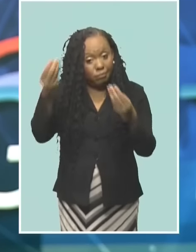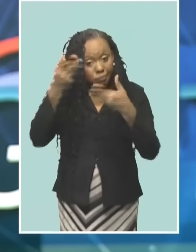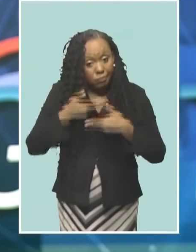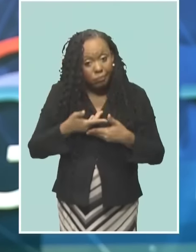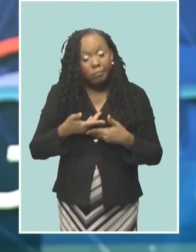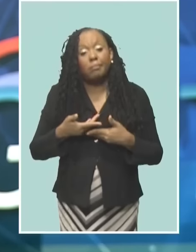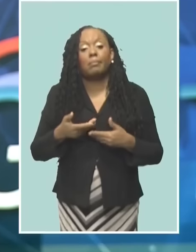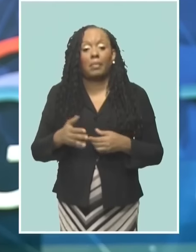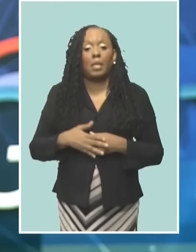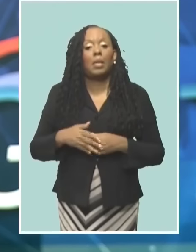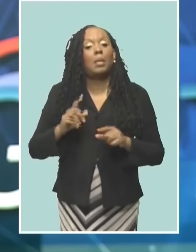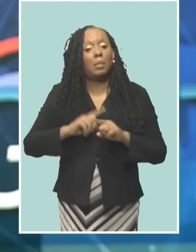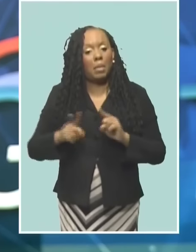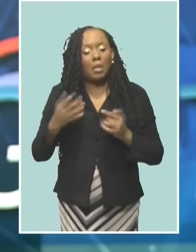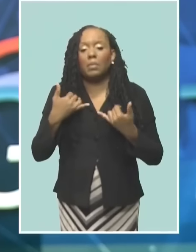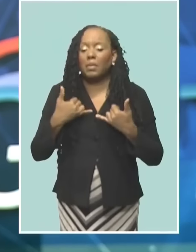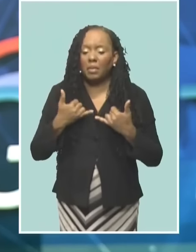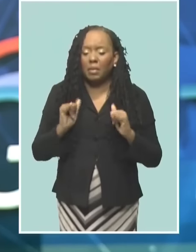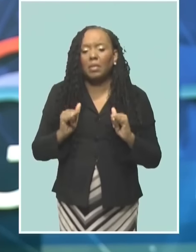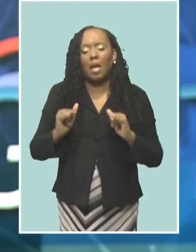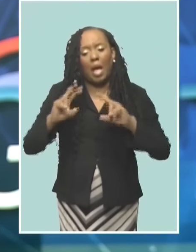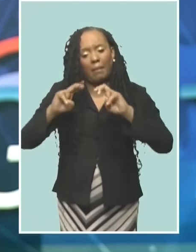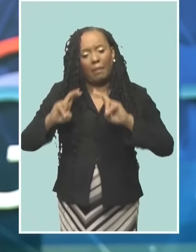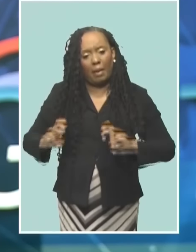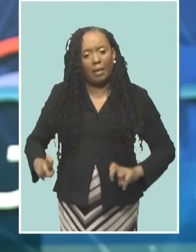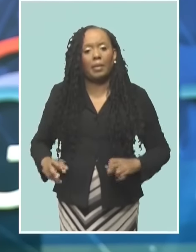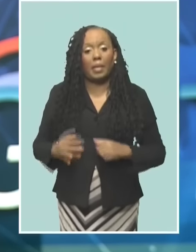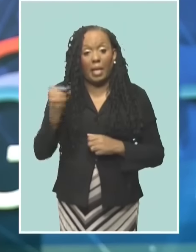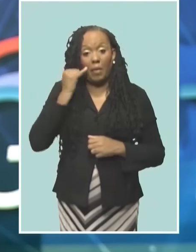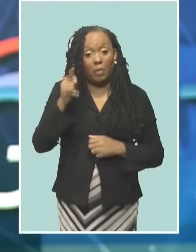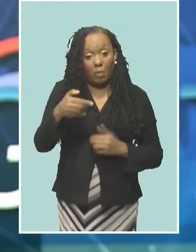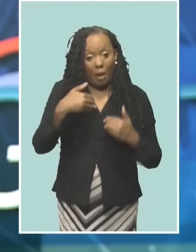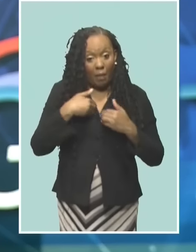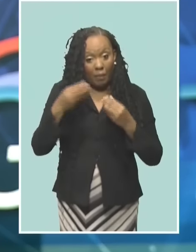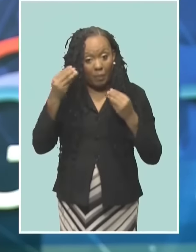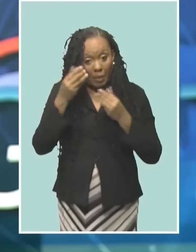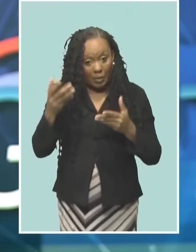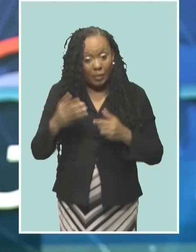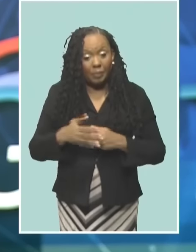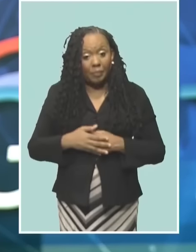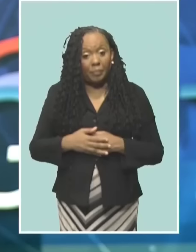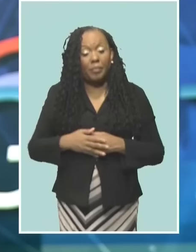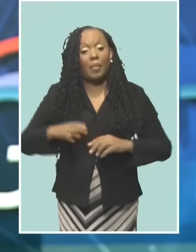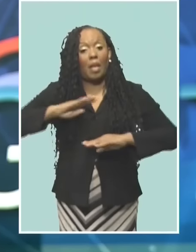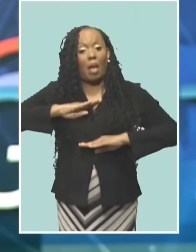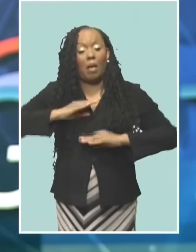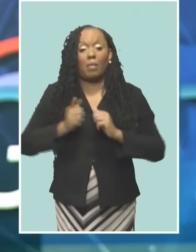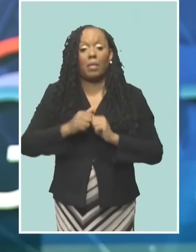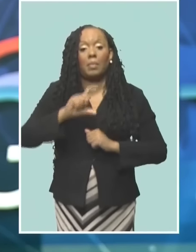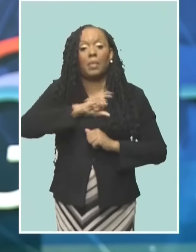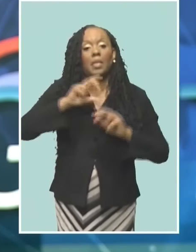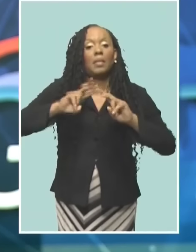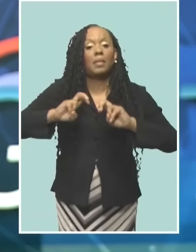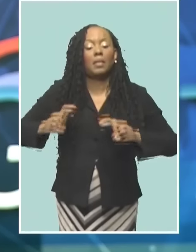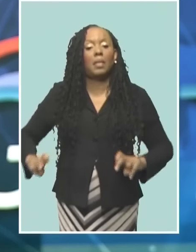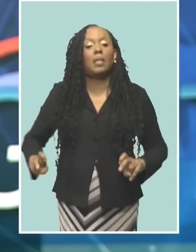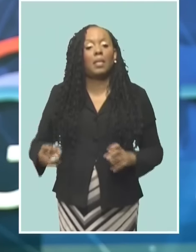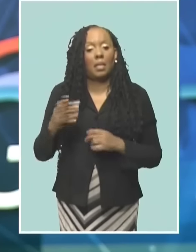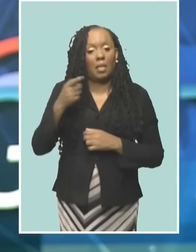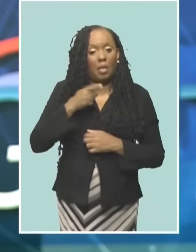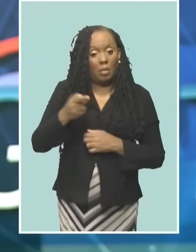death will be followed in spite of the natural cause of death. He says he's satisfied with police investigations and